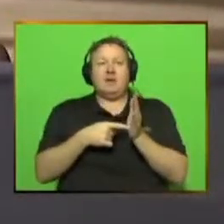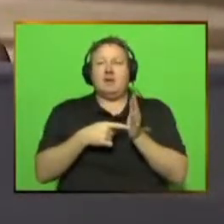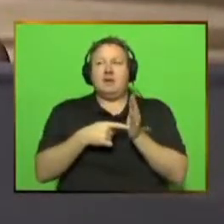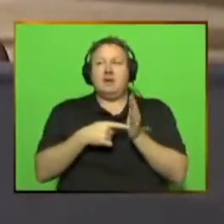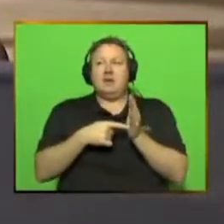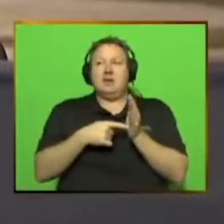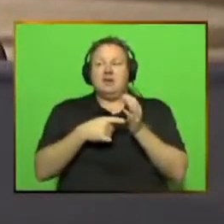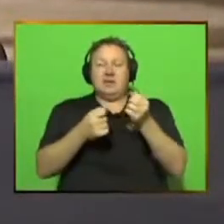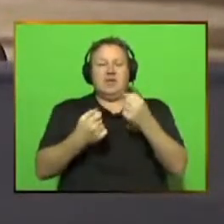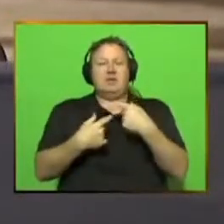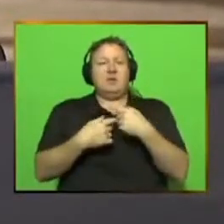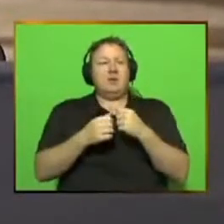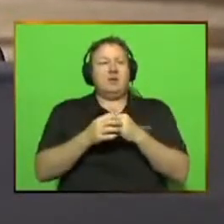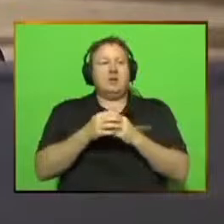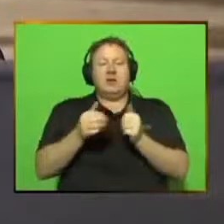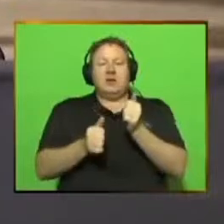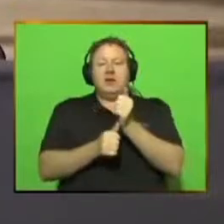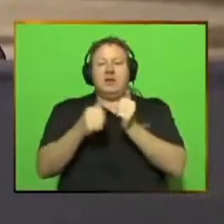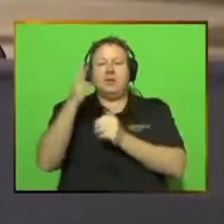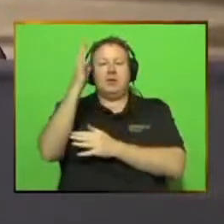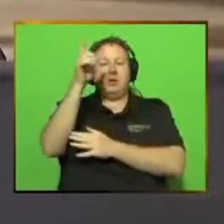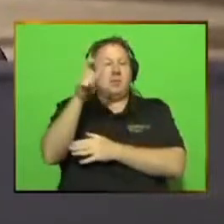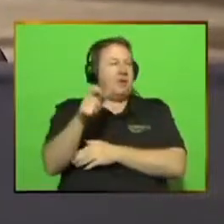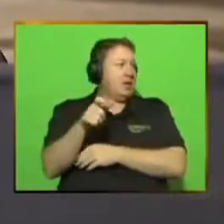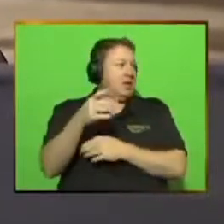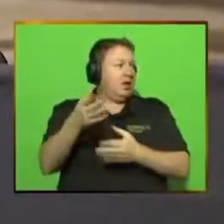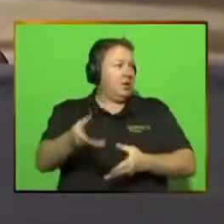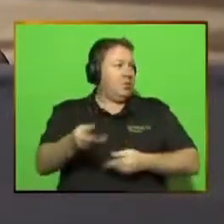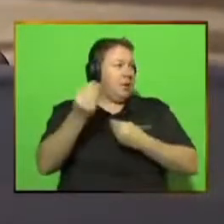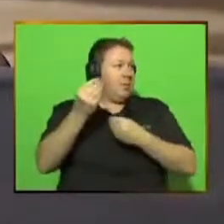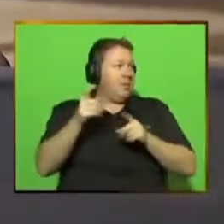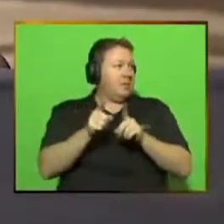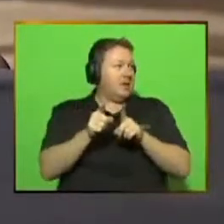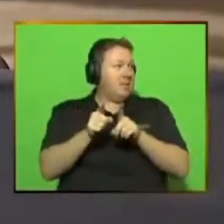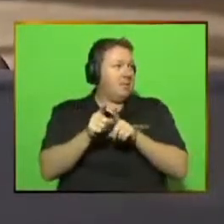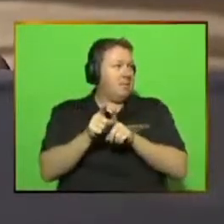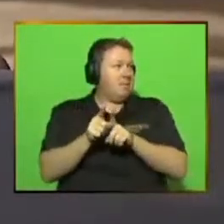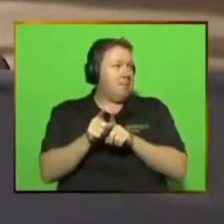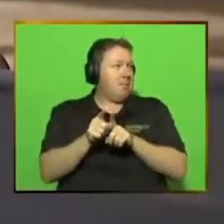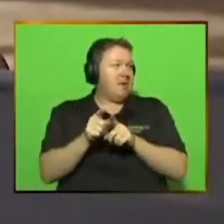me. I'm not sure whether the Deputy Speaker has received such a letter.